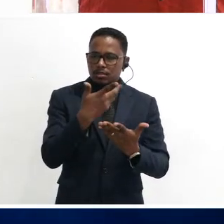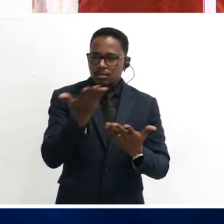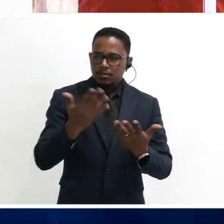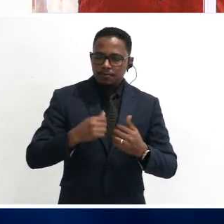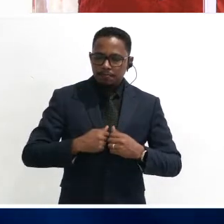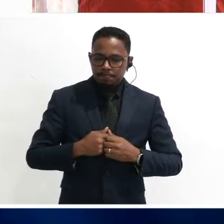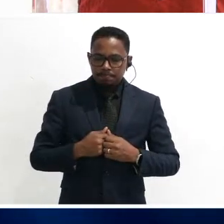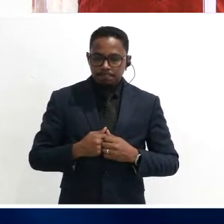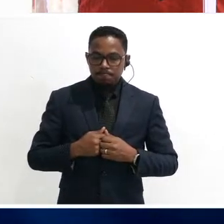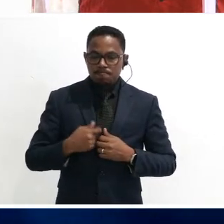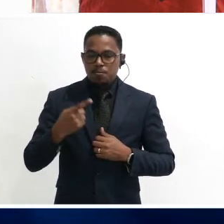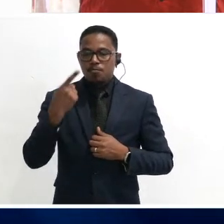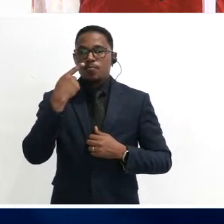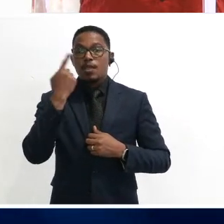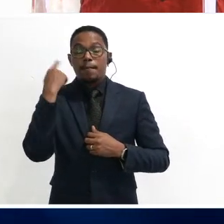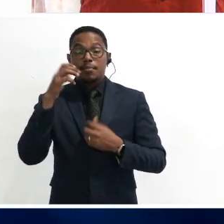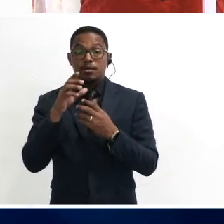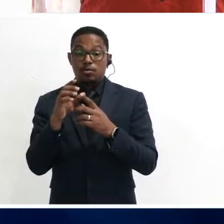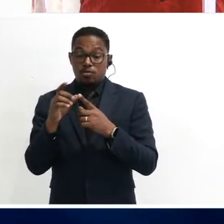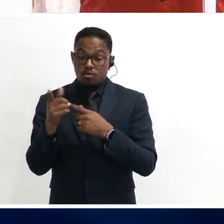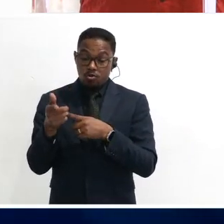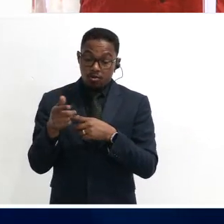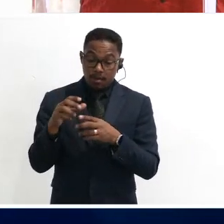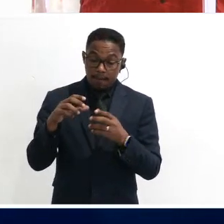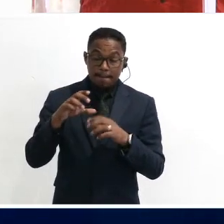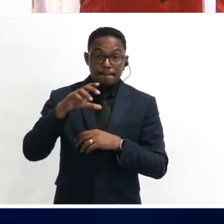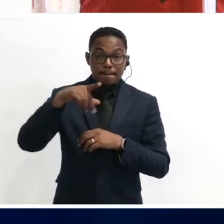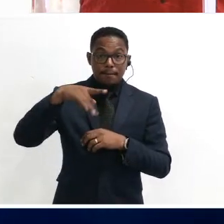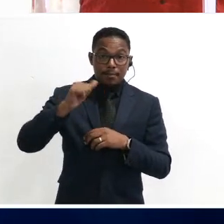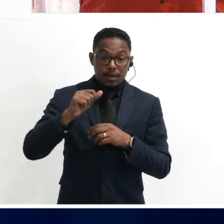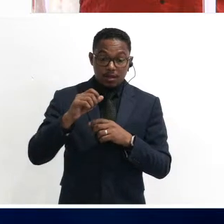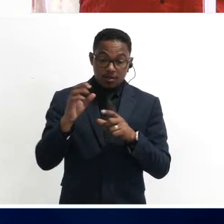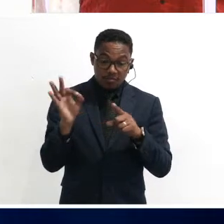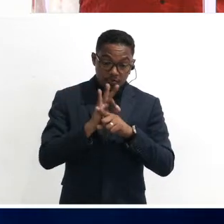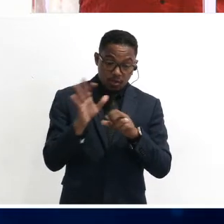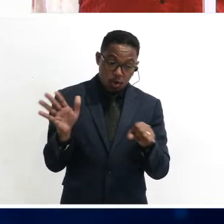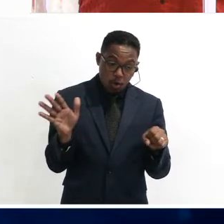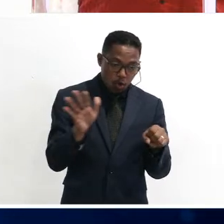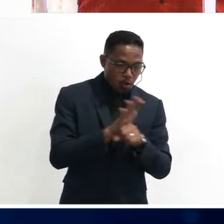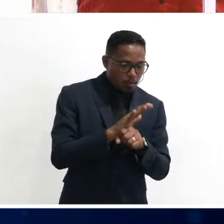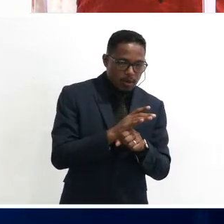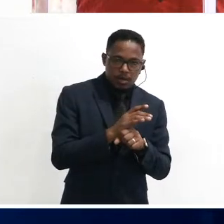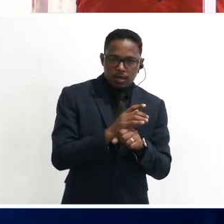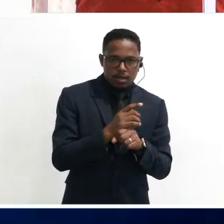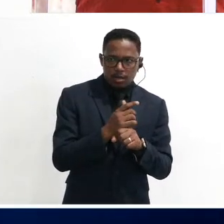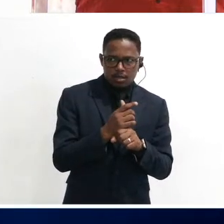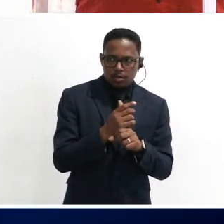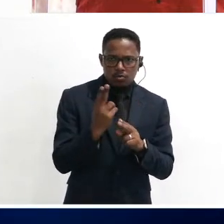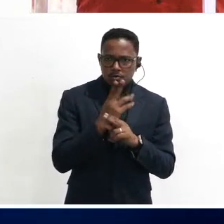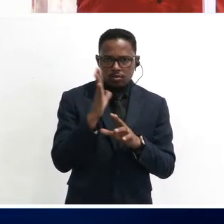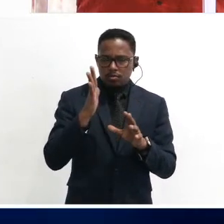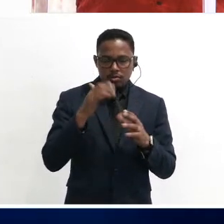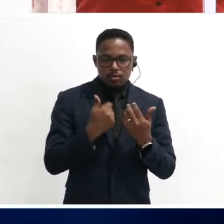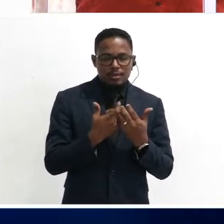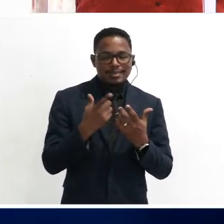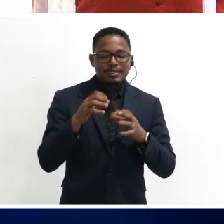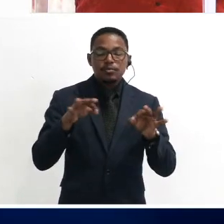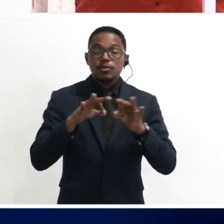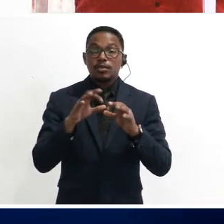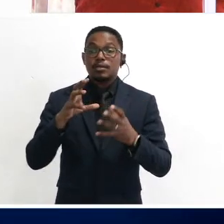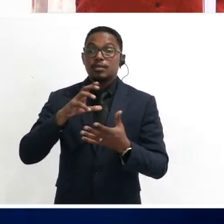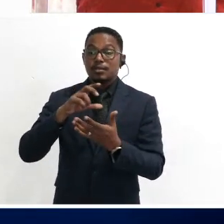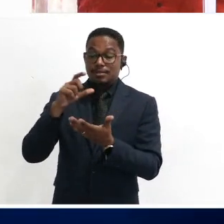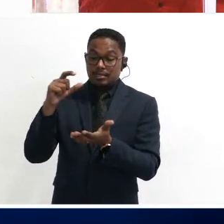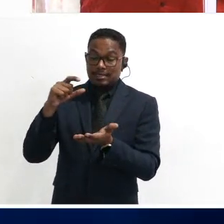You typically have to wait until the chip is fully packaged before you can do a full functional test. So We typically call that final test